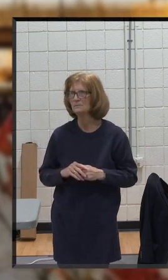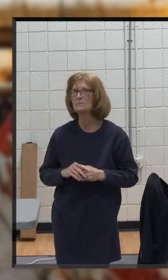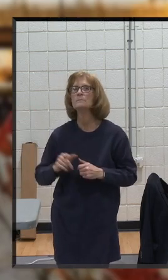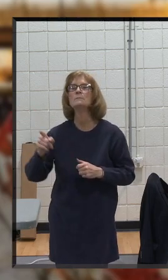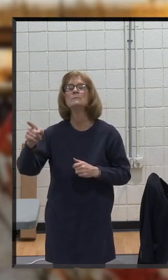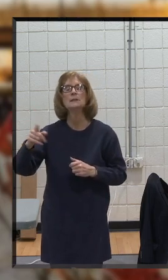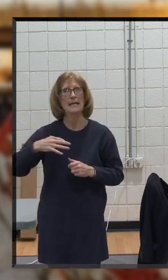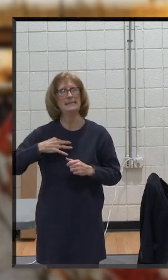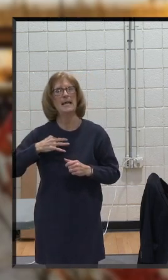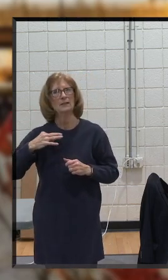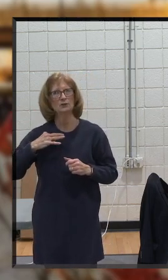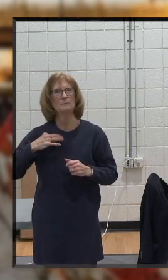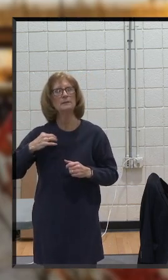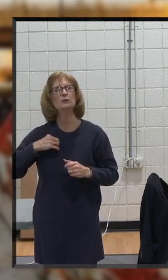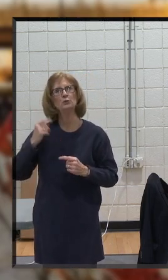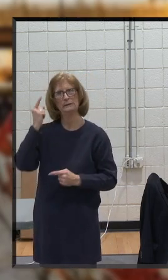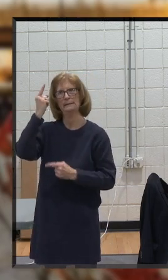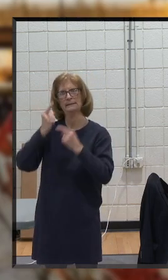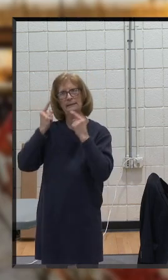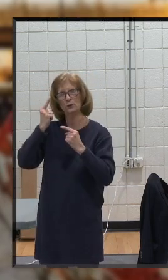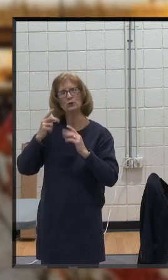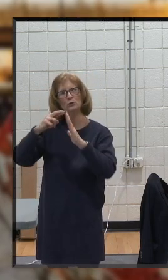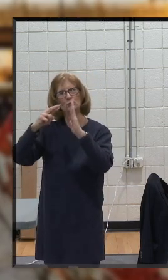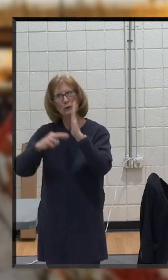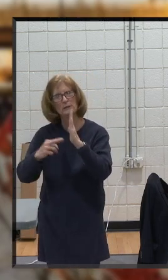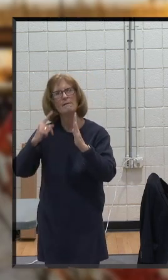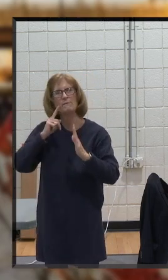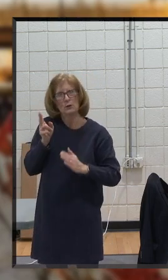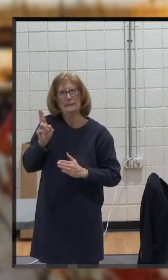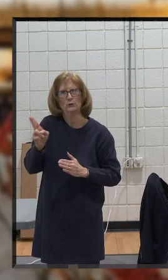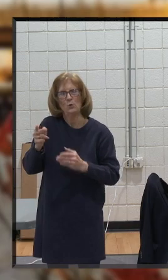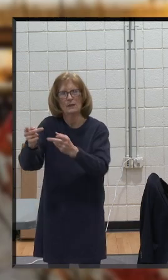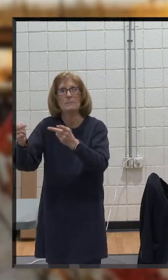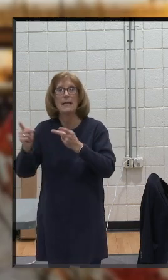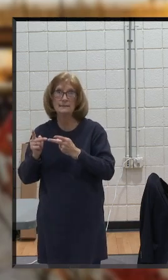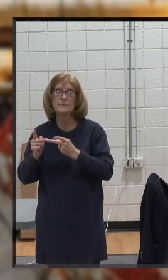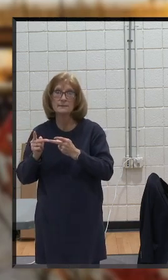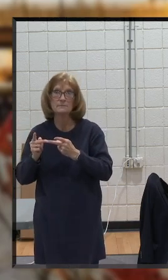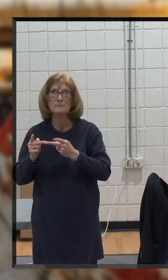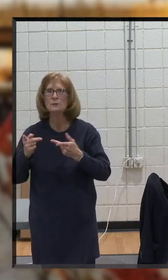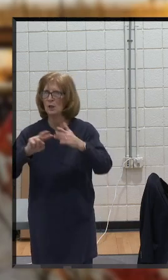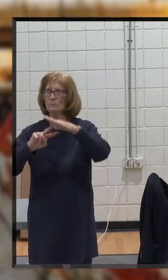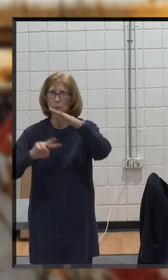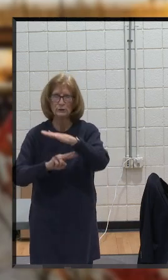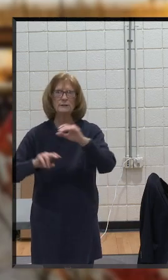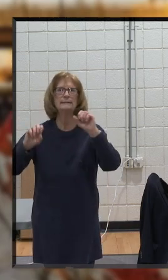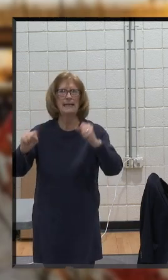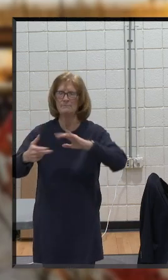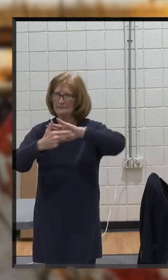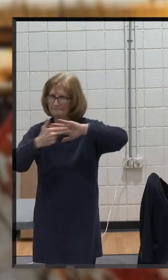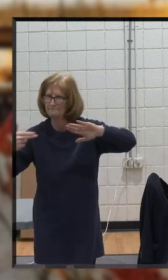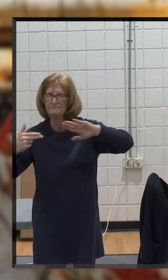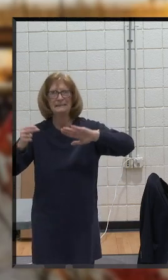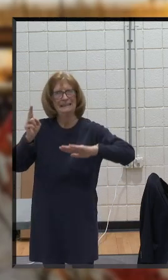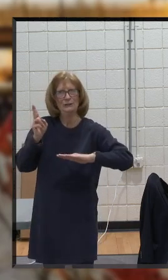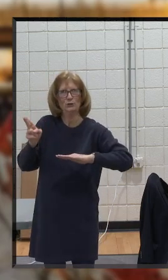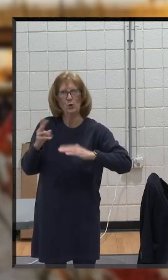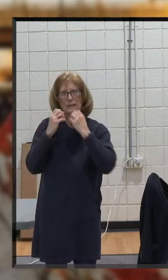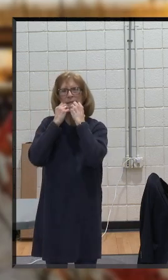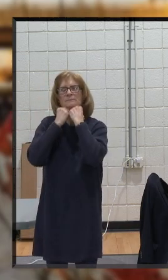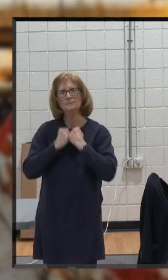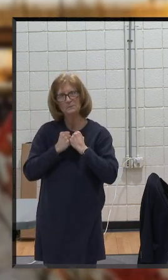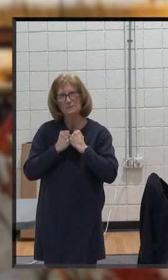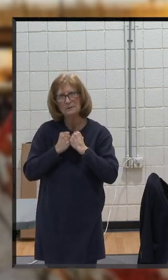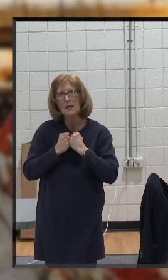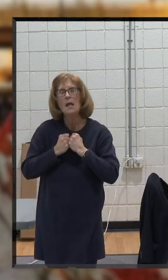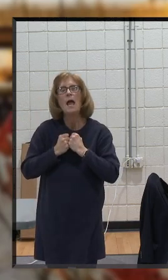eligible for the National Register of Historic Places. Bridges can be historic, and that does guide